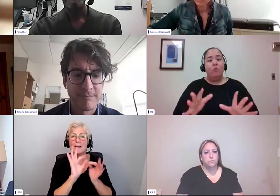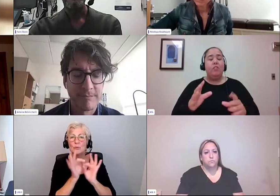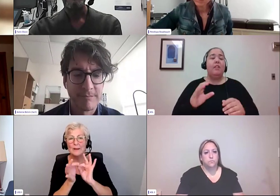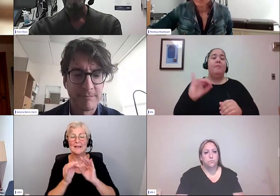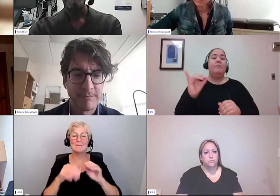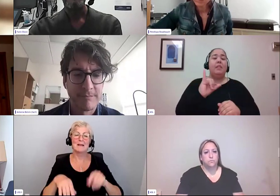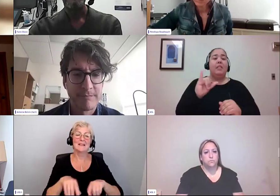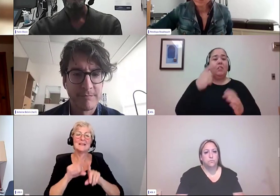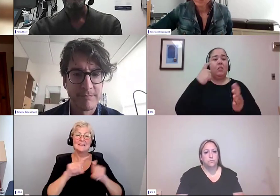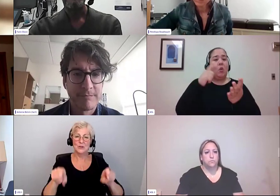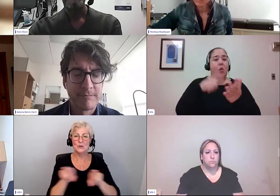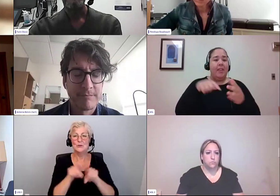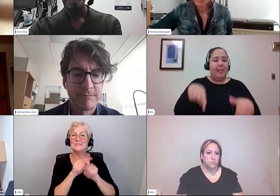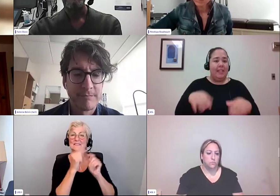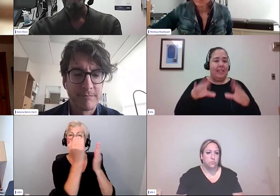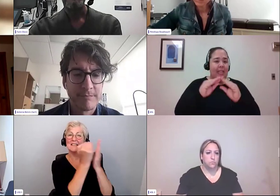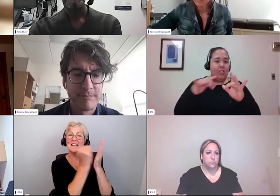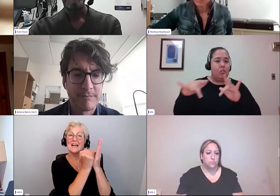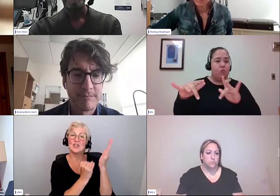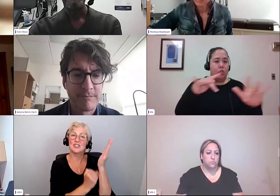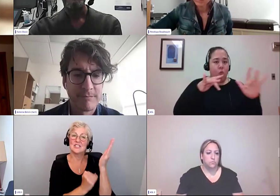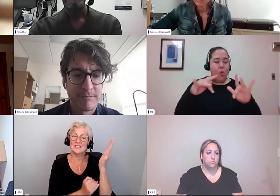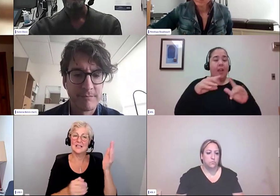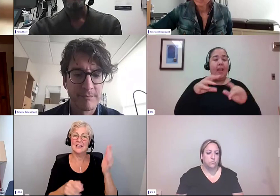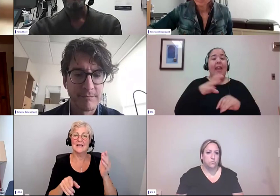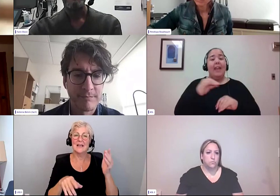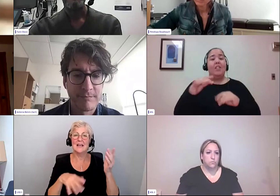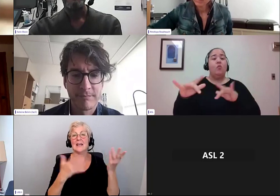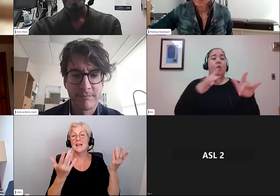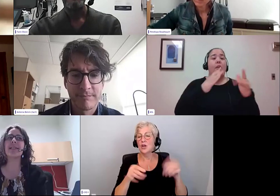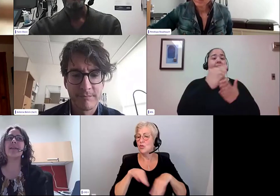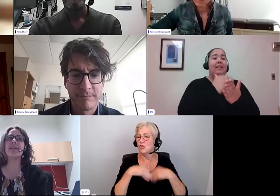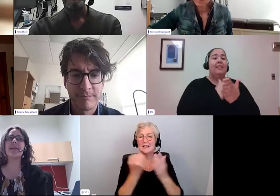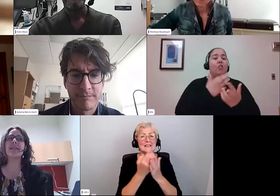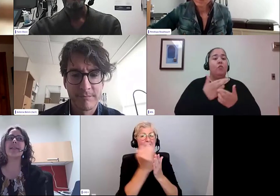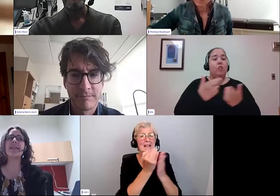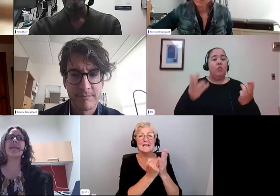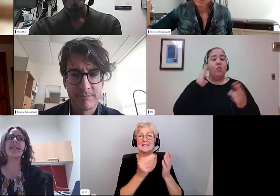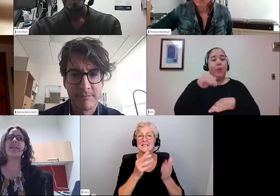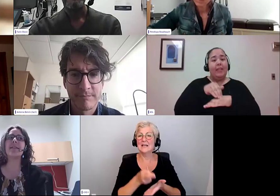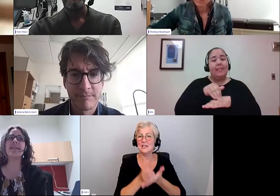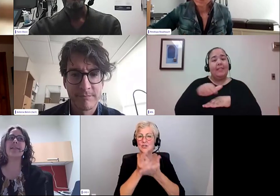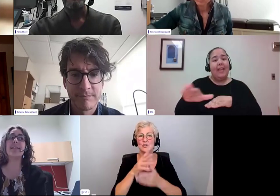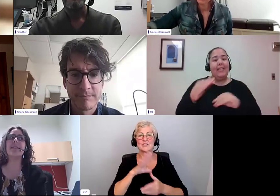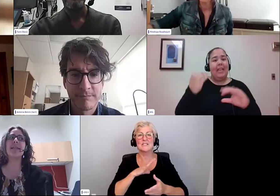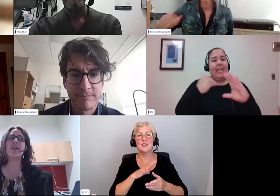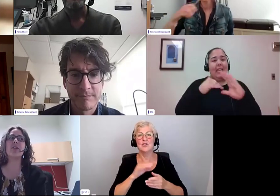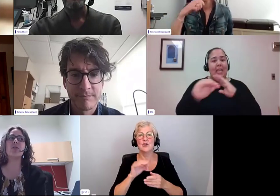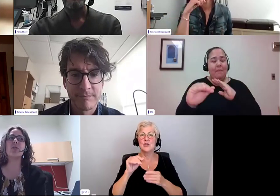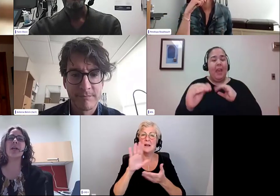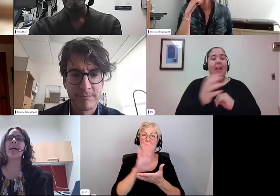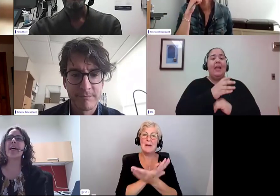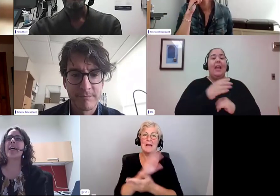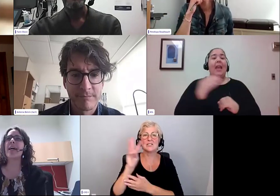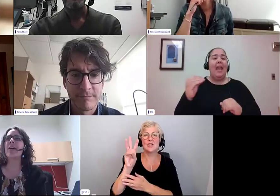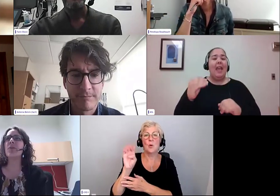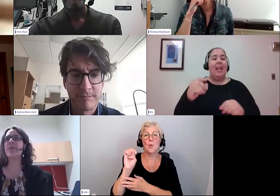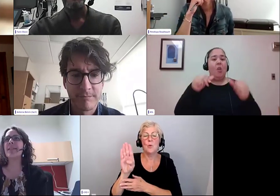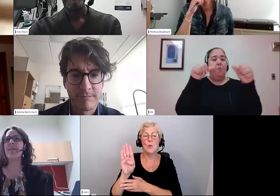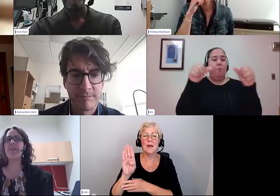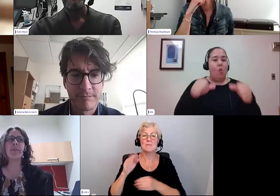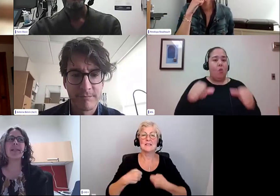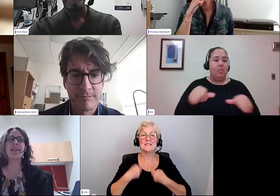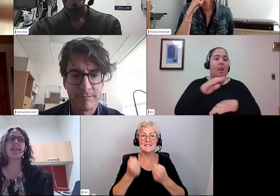the session has been recorded, and the recording and the list of resources will be sent by email and posted on